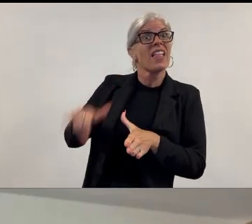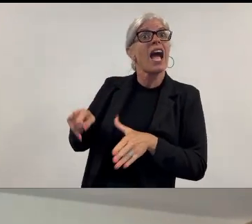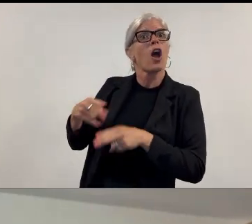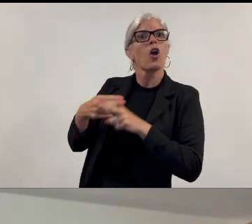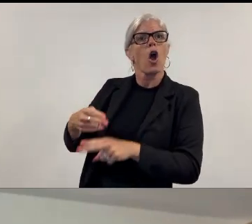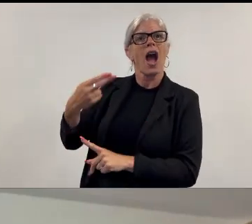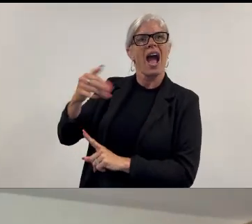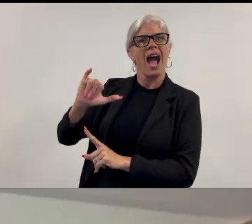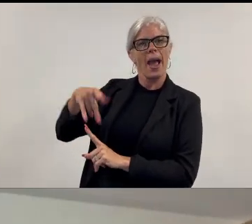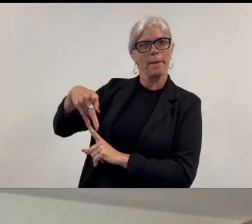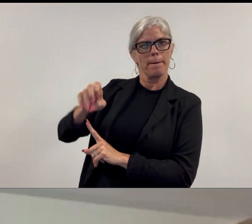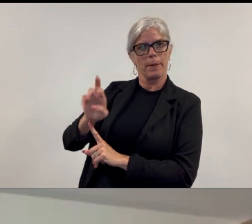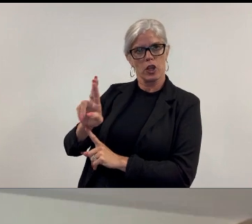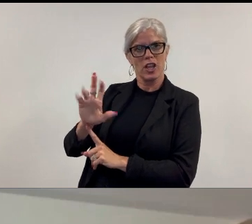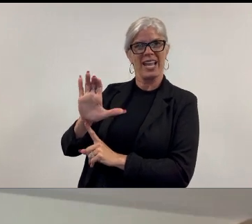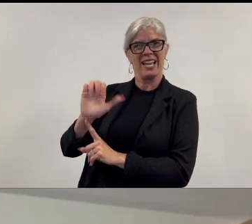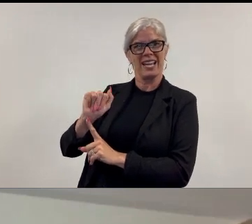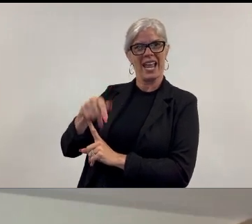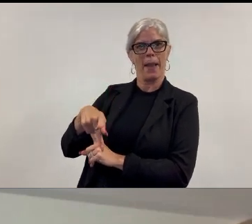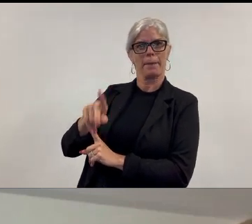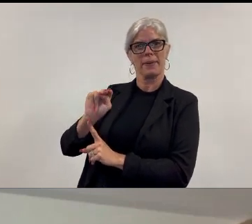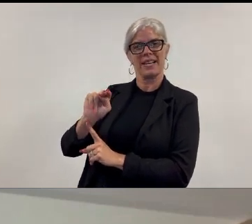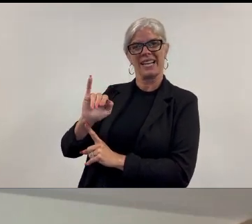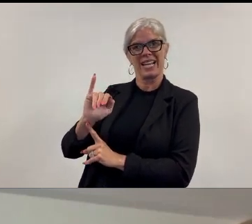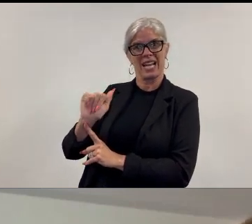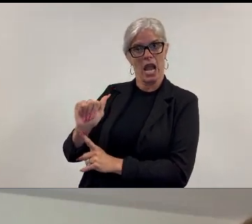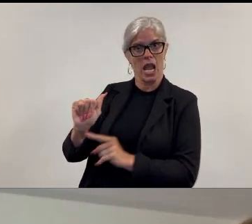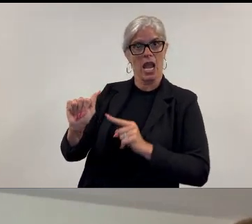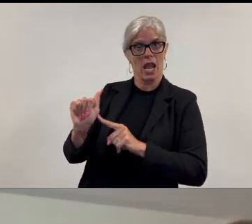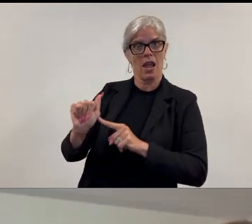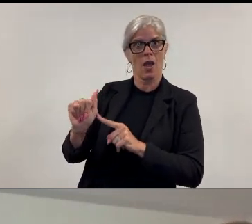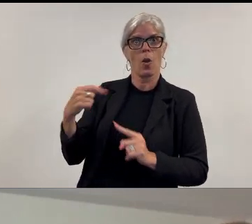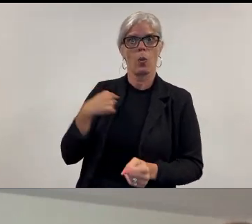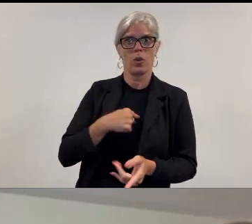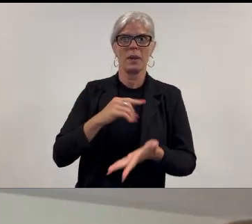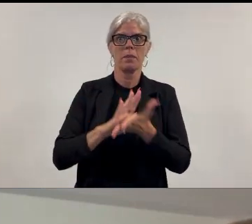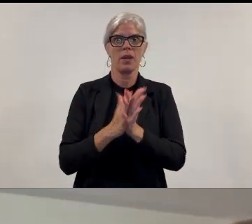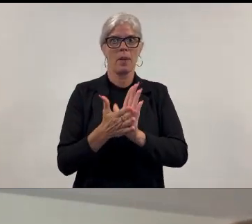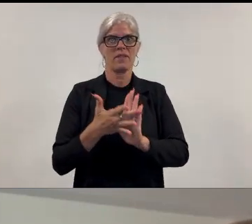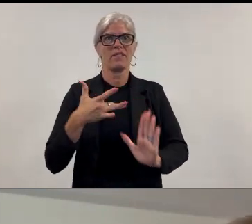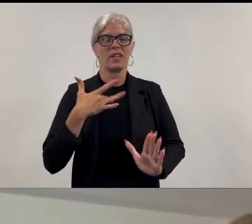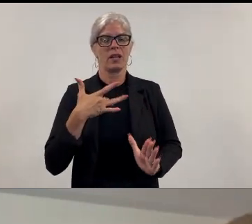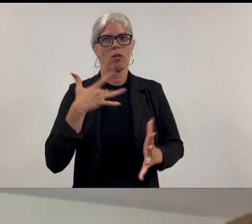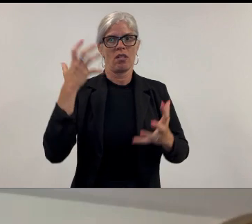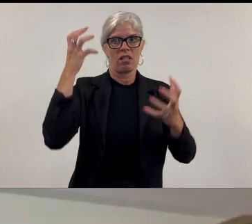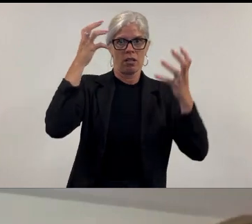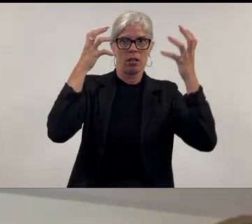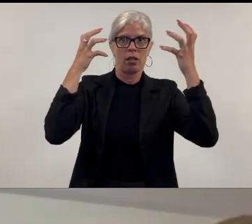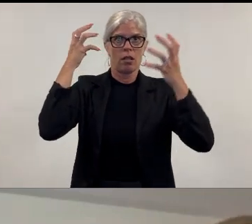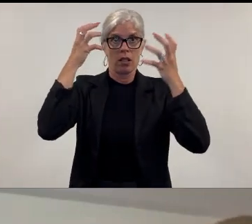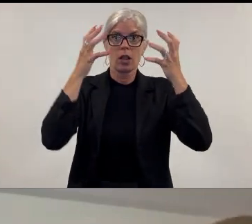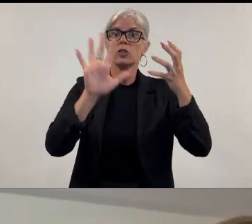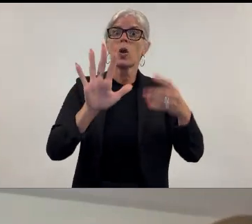breathe very fast and shallow, the ability to perform a